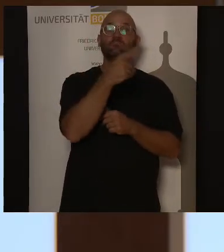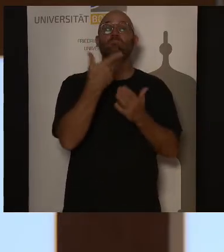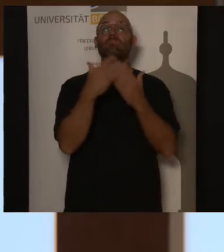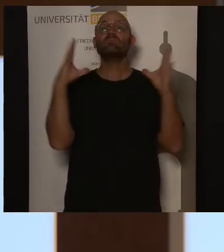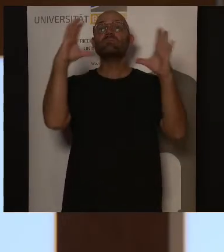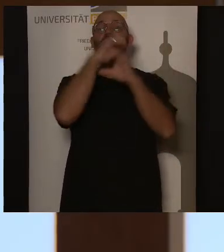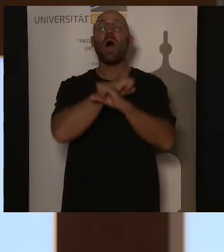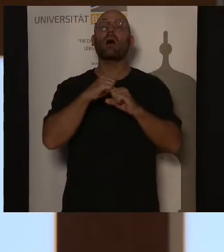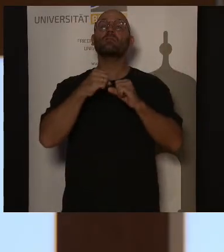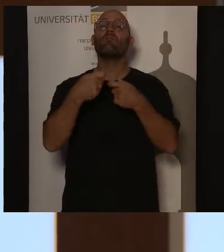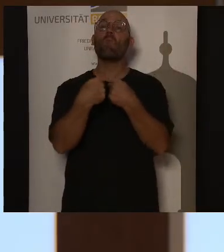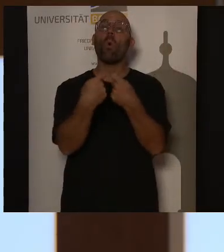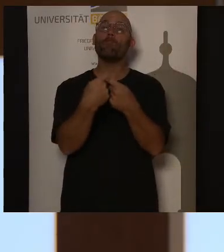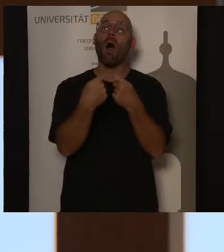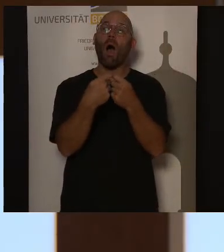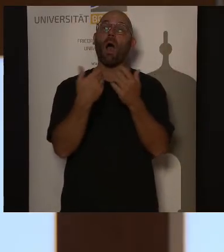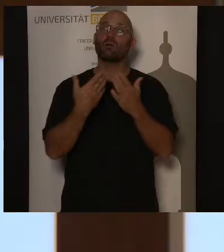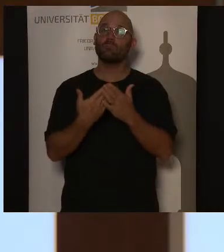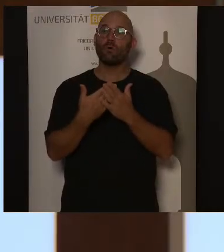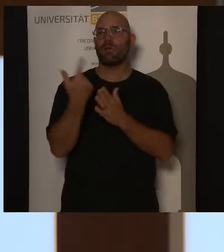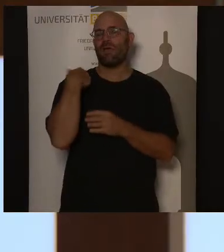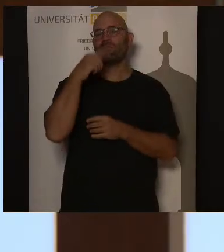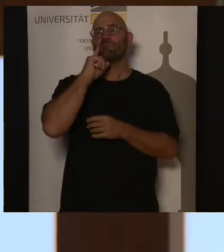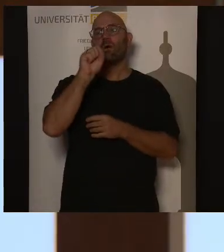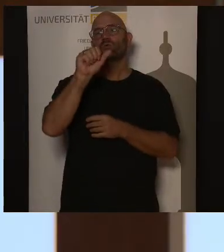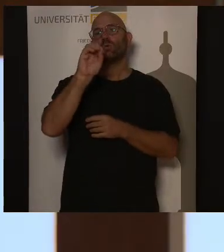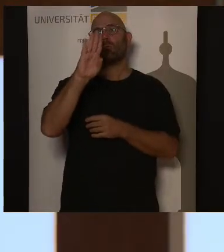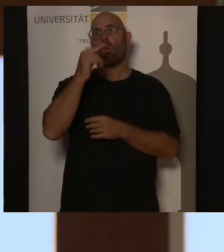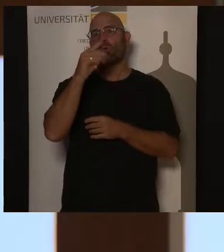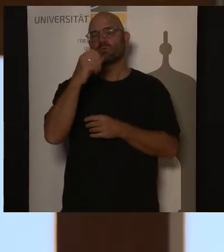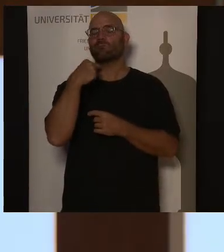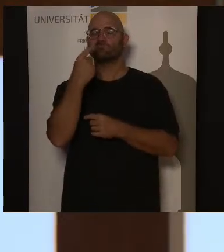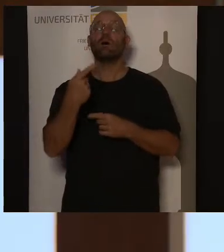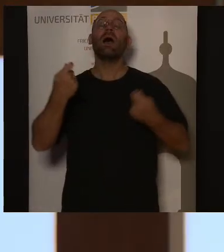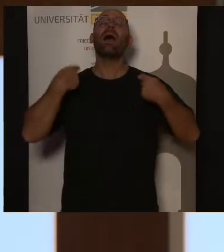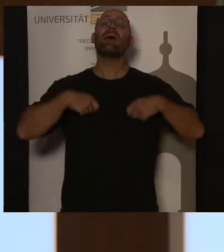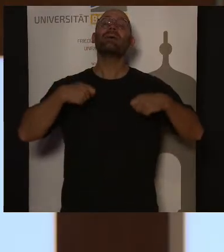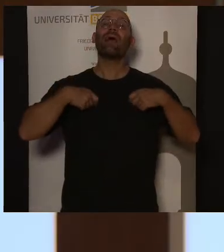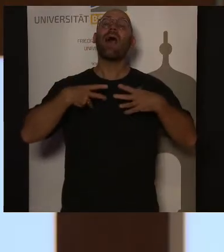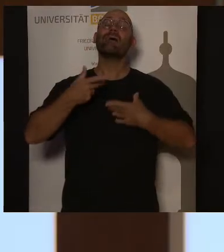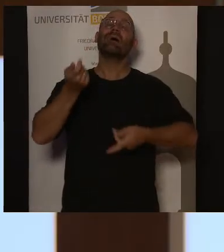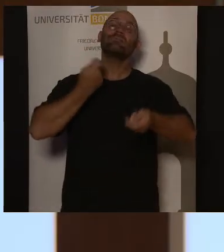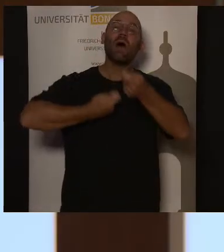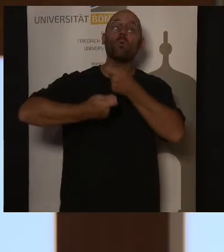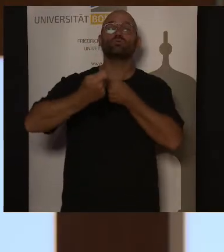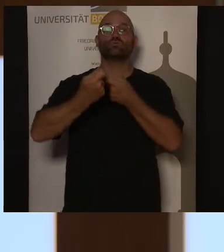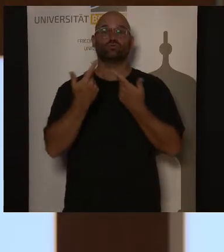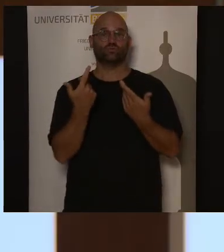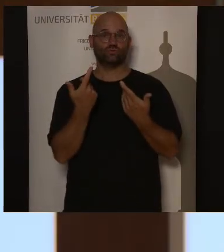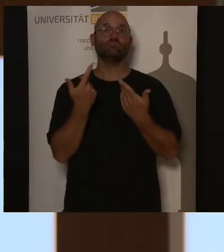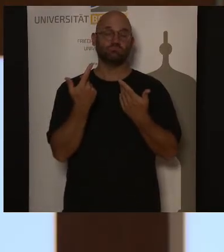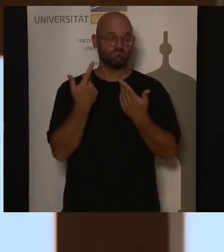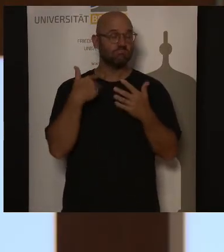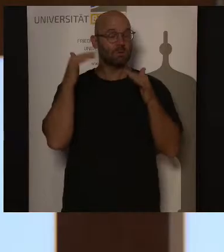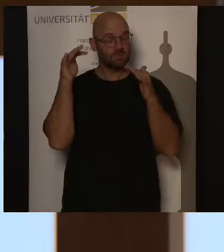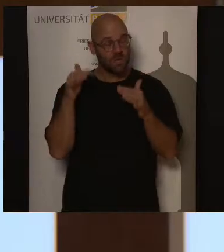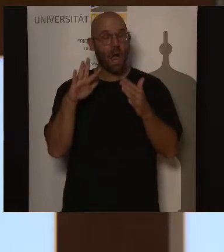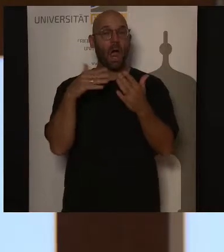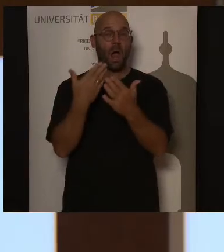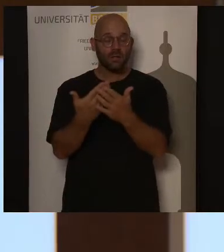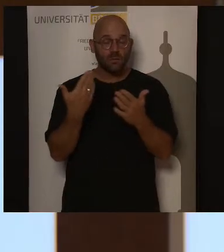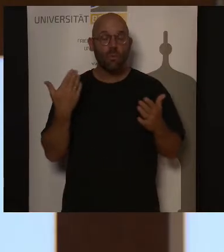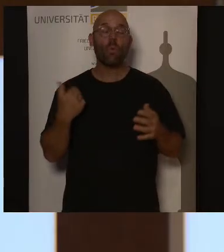with the ASTA, the nighttime flea market, for example, that takes place once a year. We have clothes